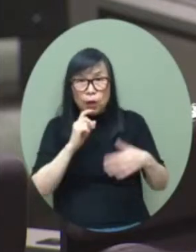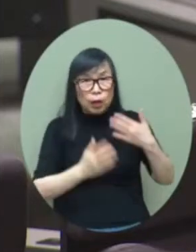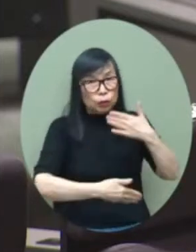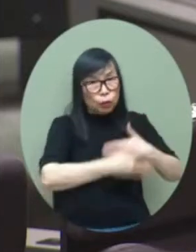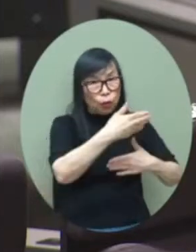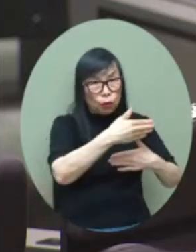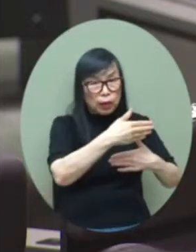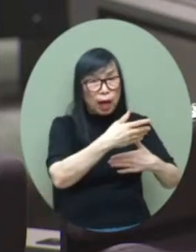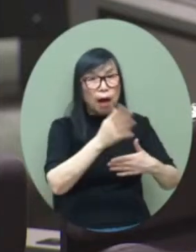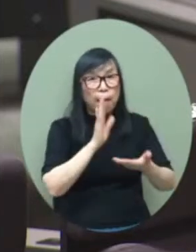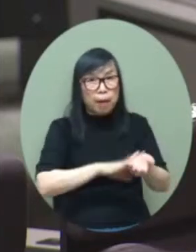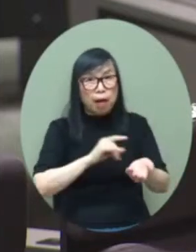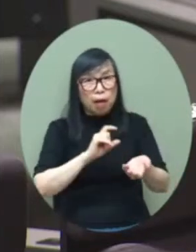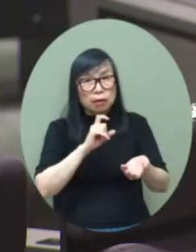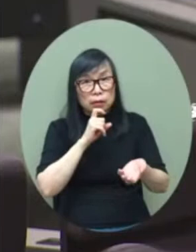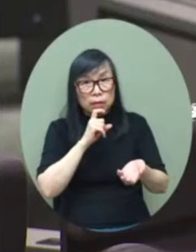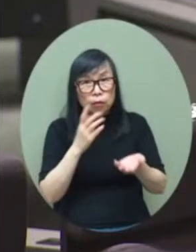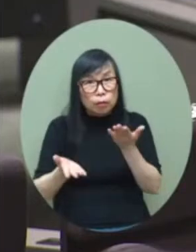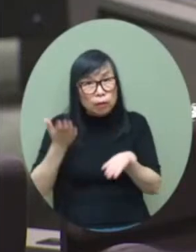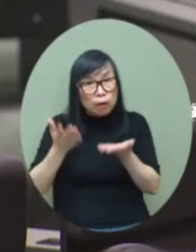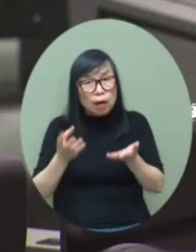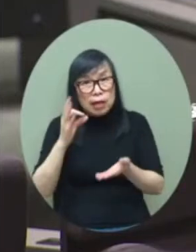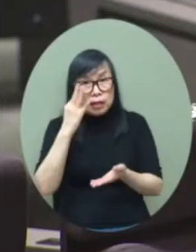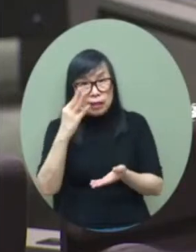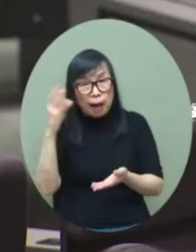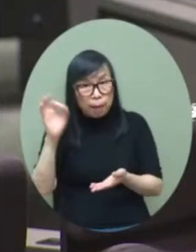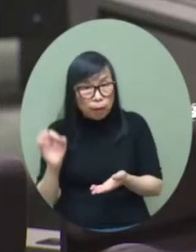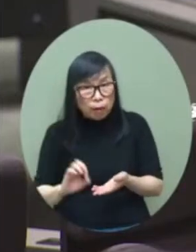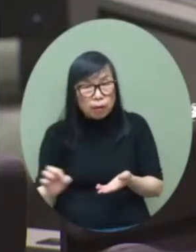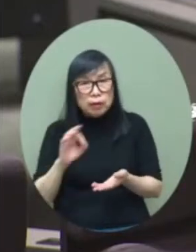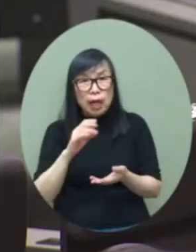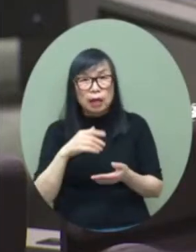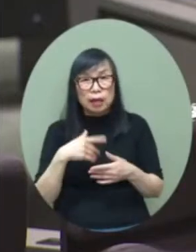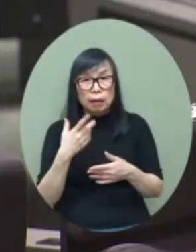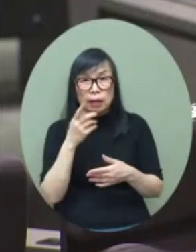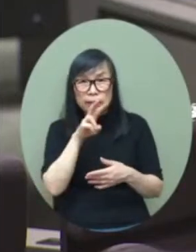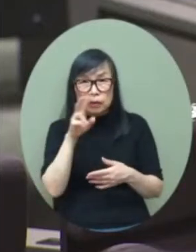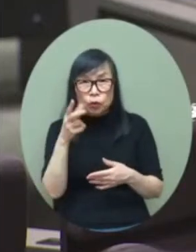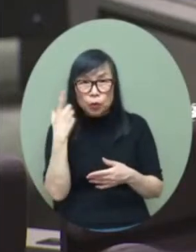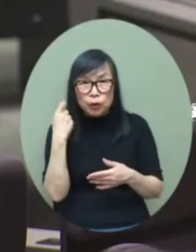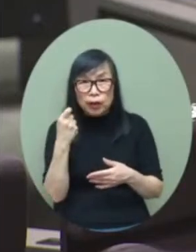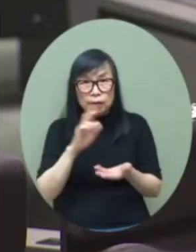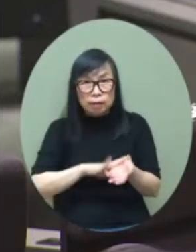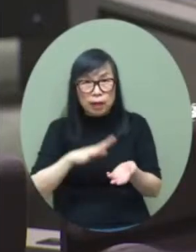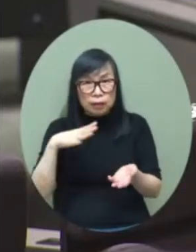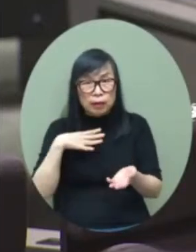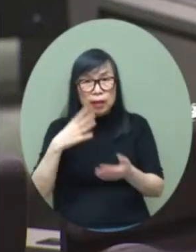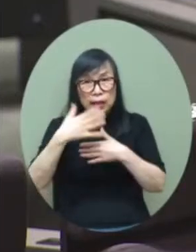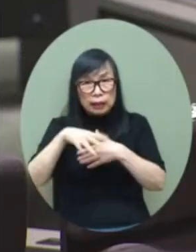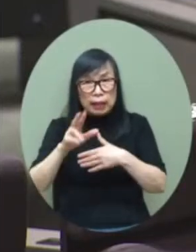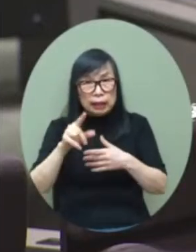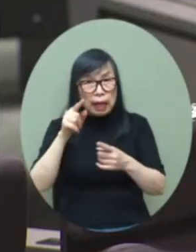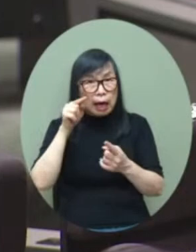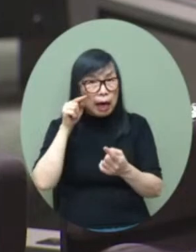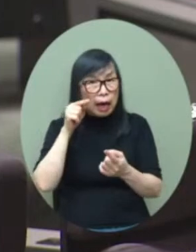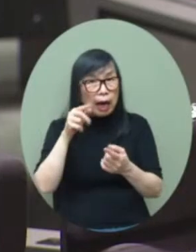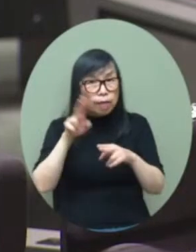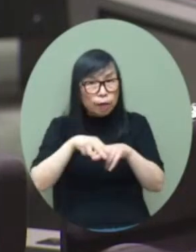from the RTD operation yesterday, there is a block with a positive rate of more than